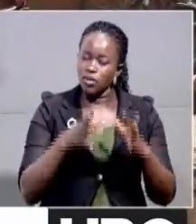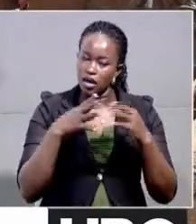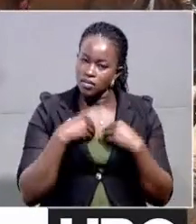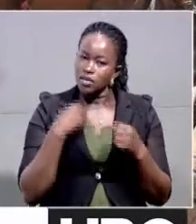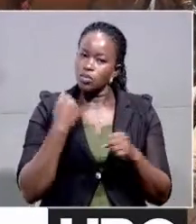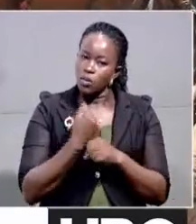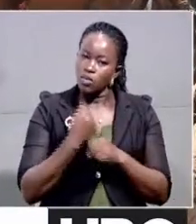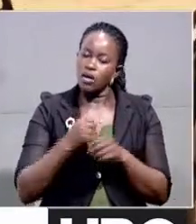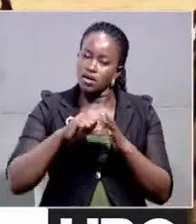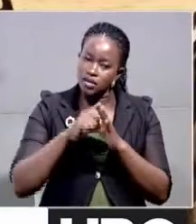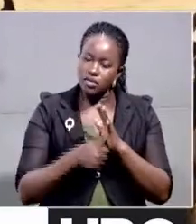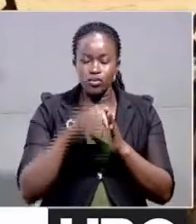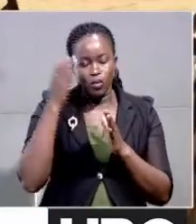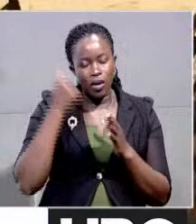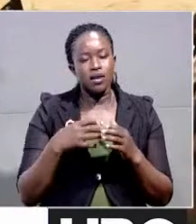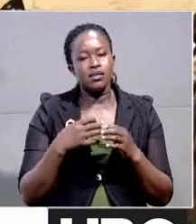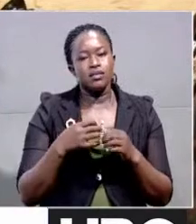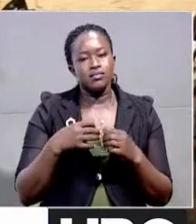for wealth creation.